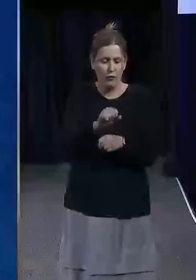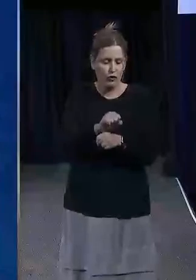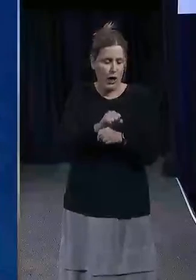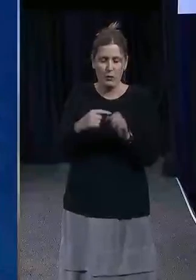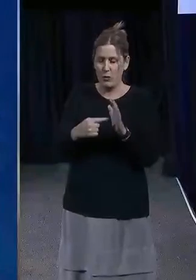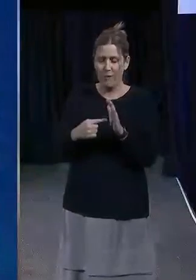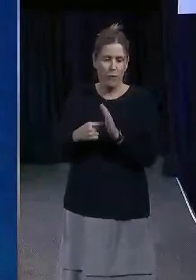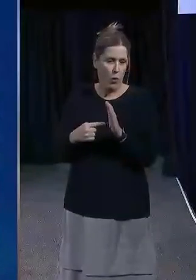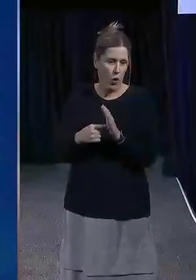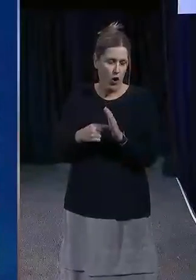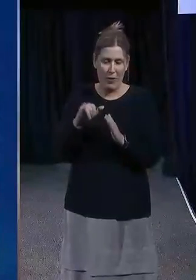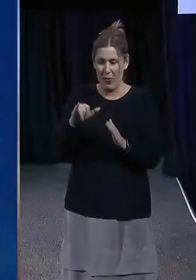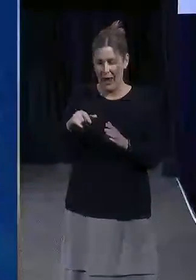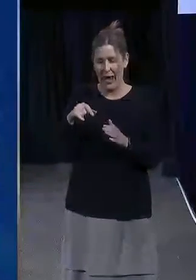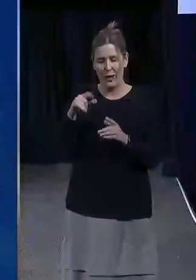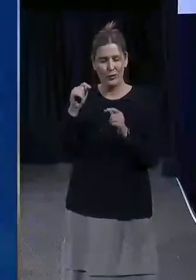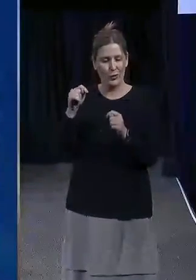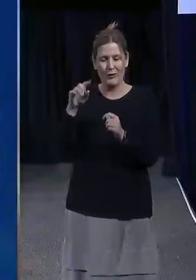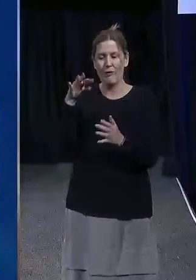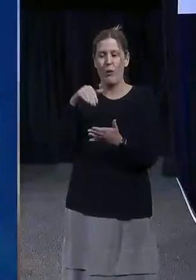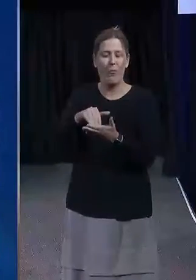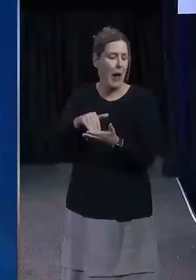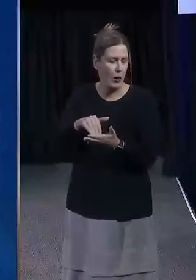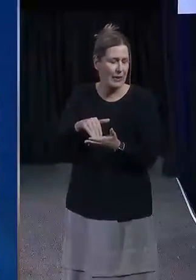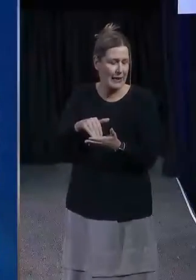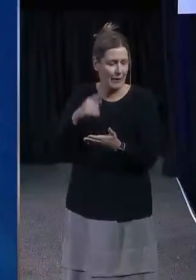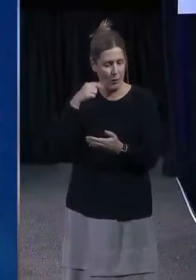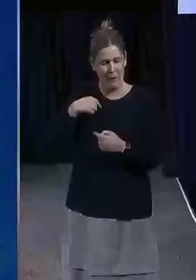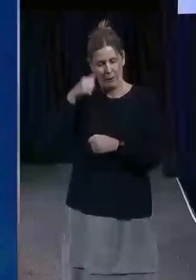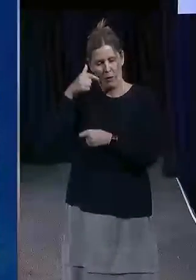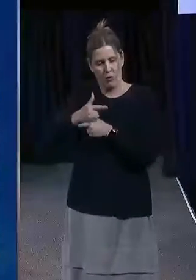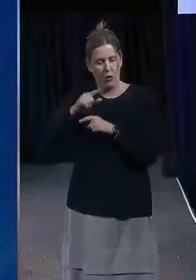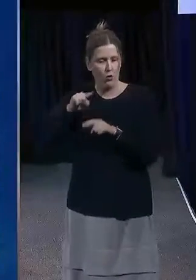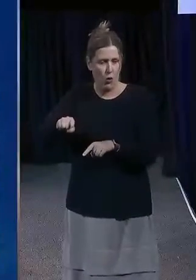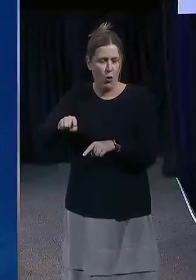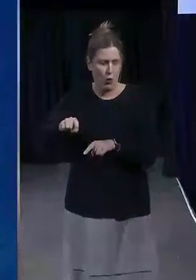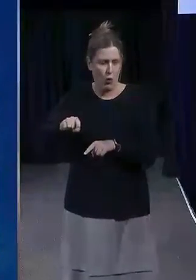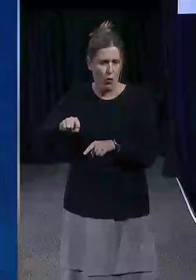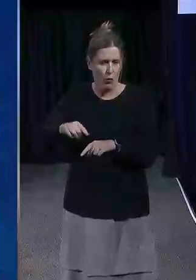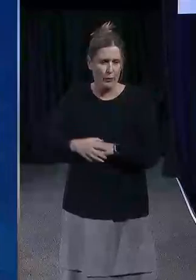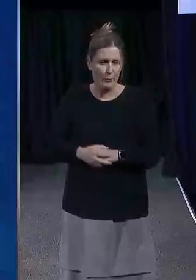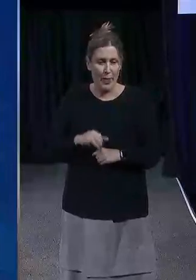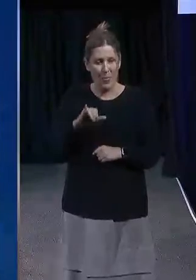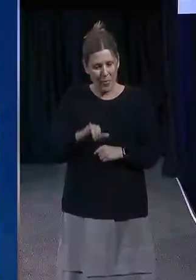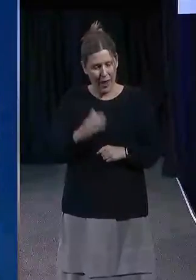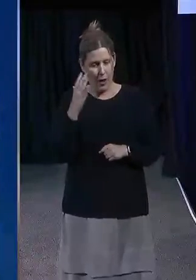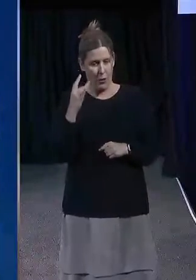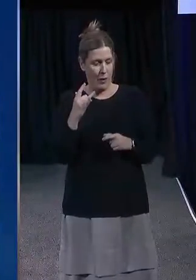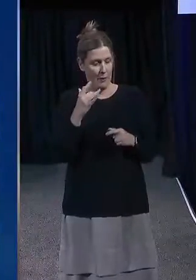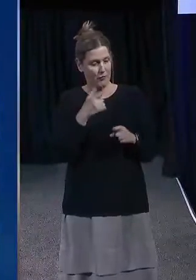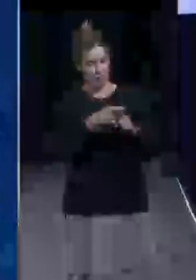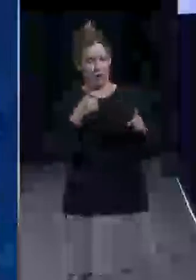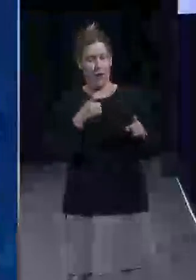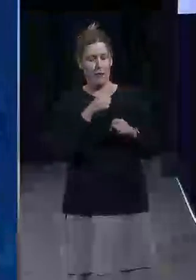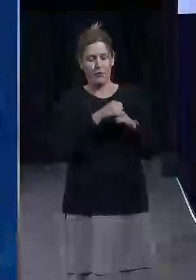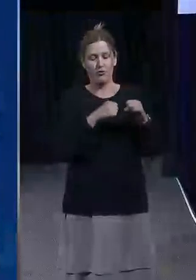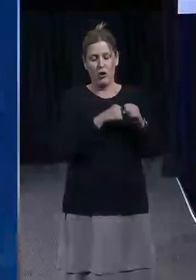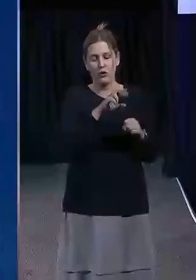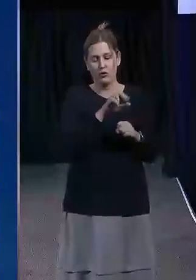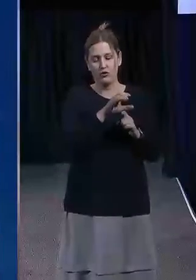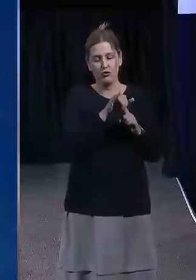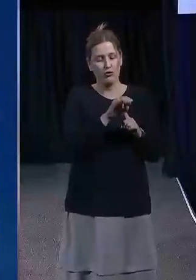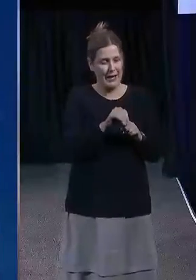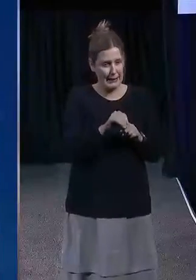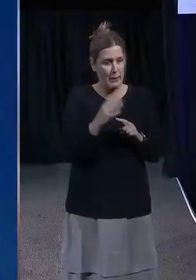afford the $4,000 that was required for my brother and I to go here. That is because of structural racism. That is because in the